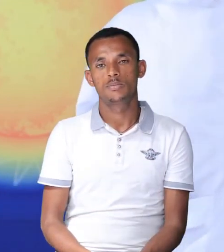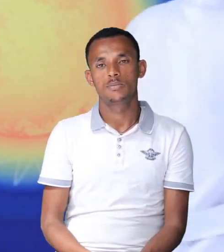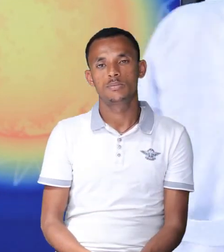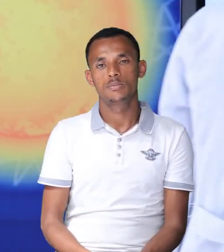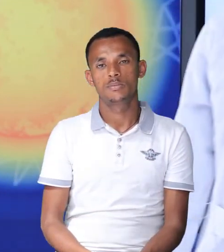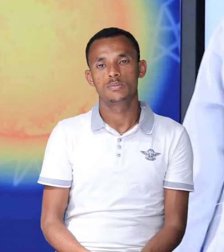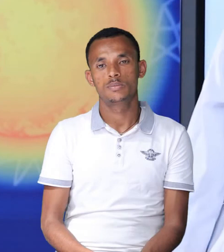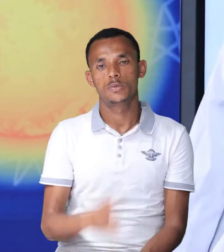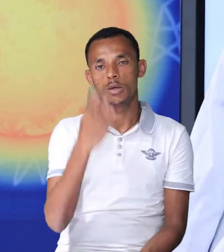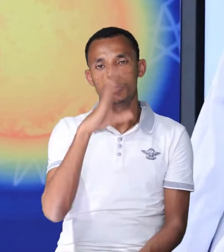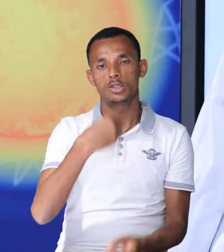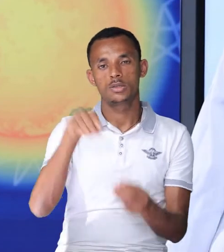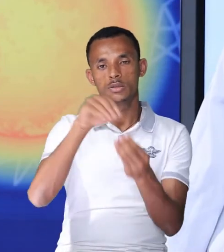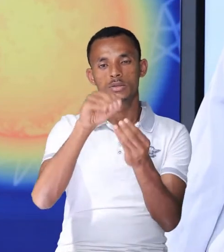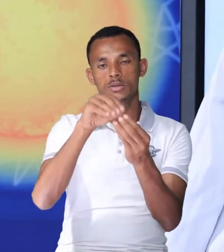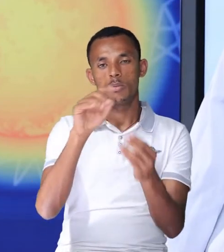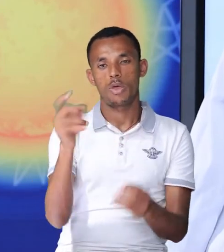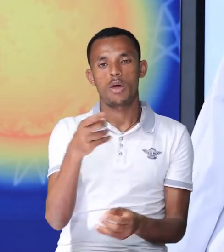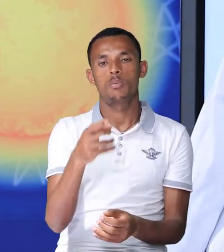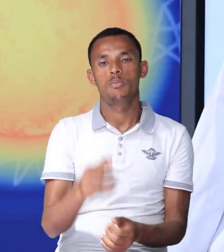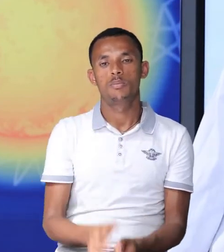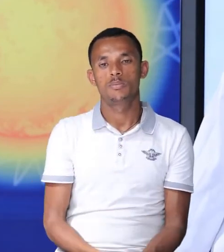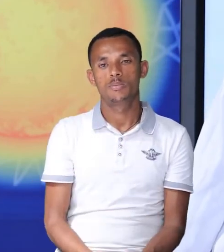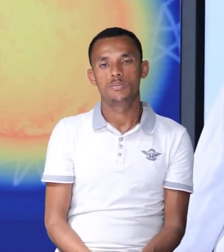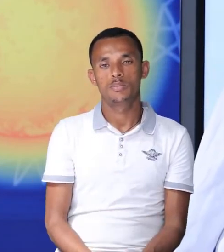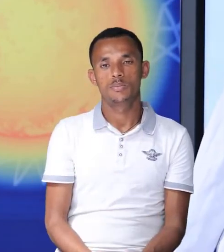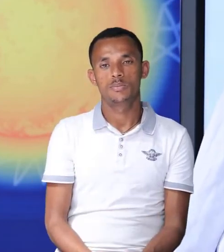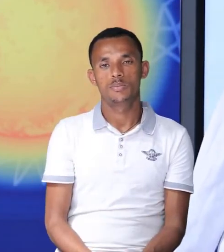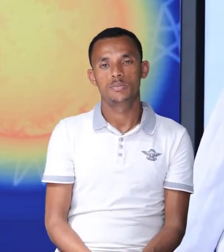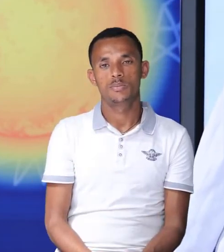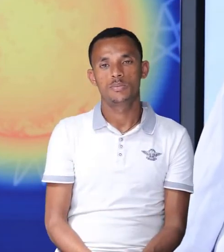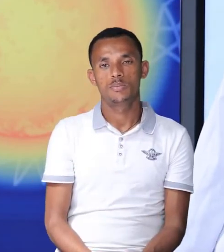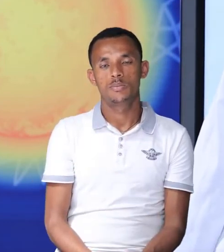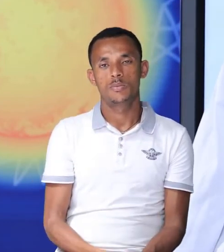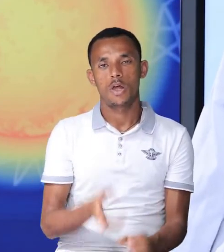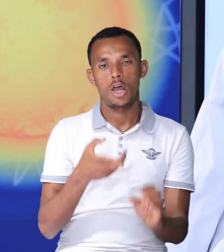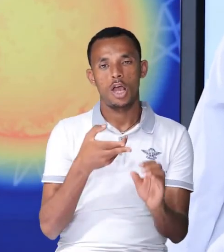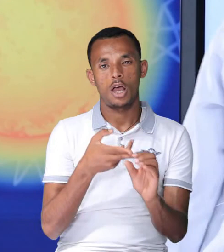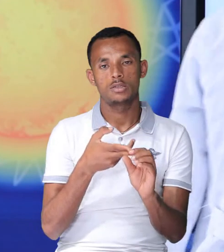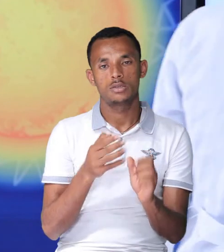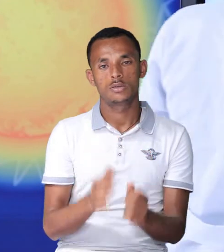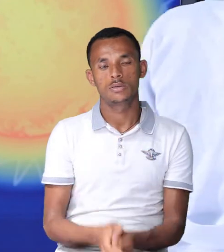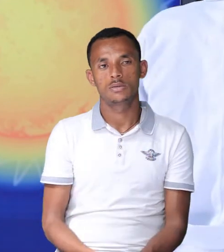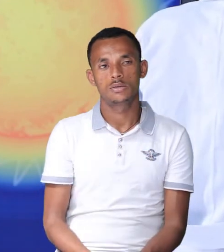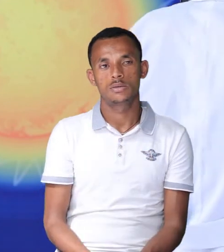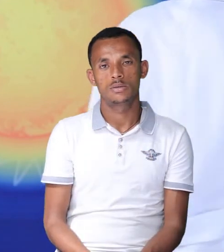and when the temperature increases, becomes what? Gas.